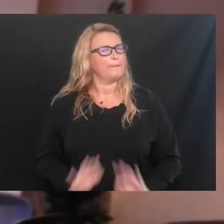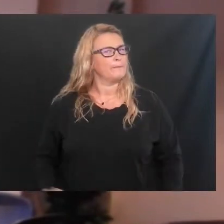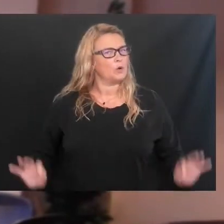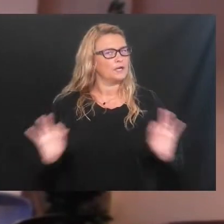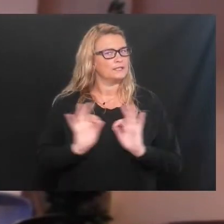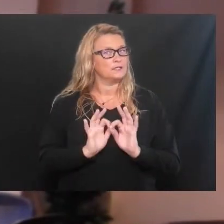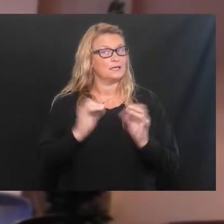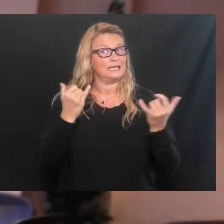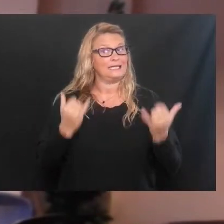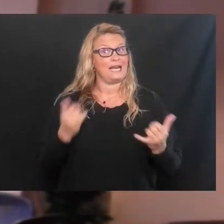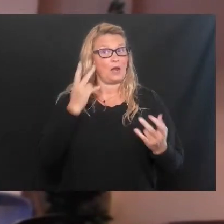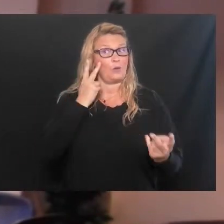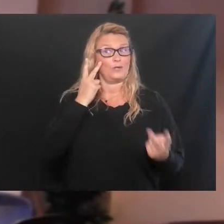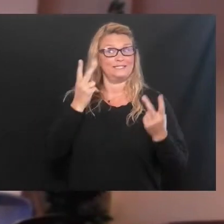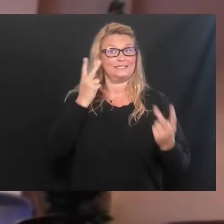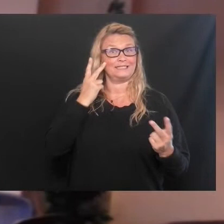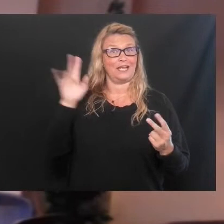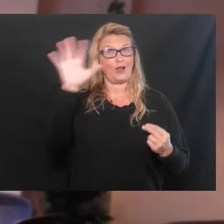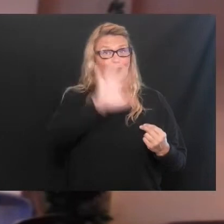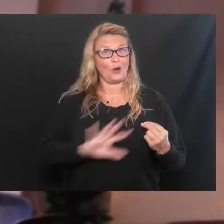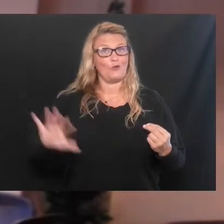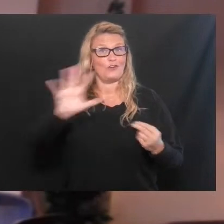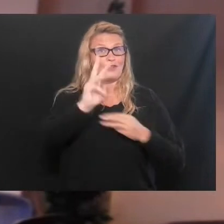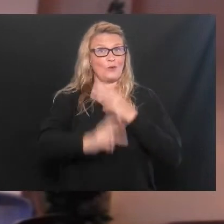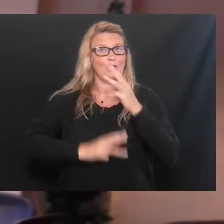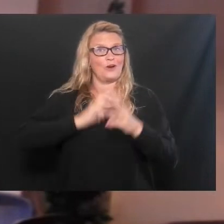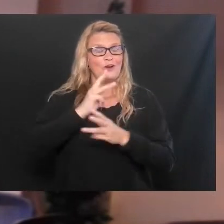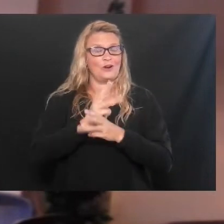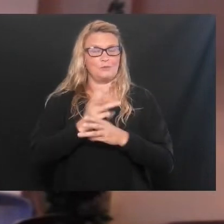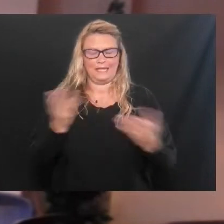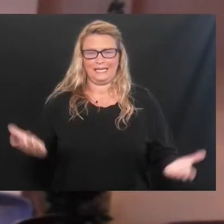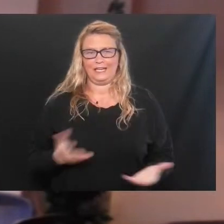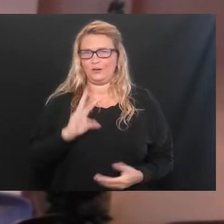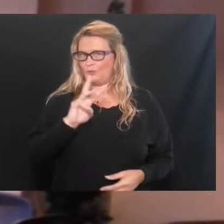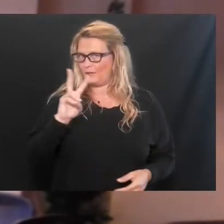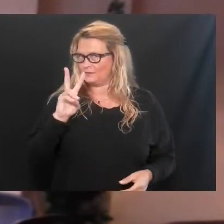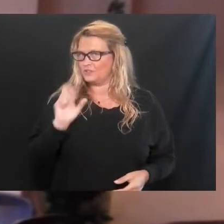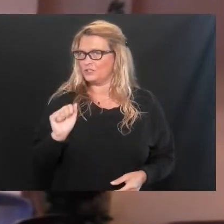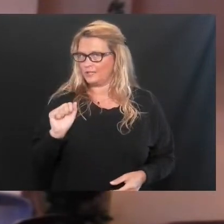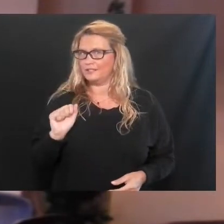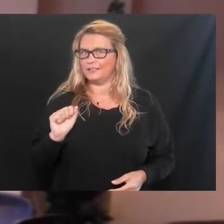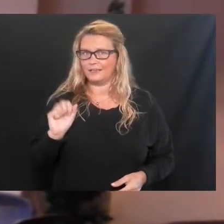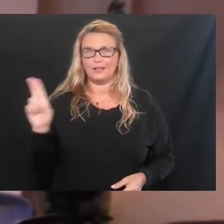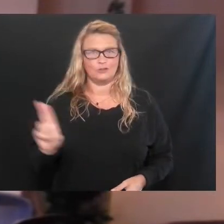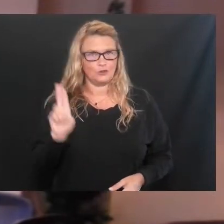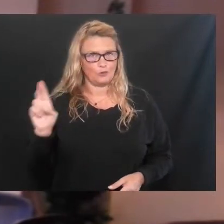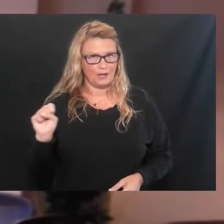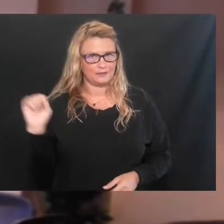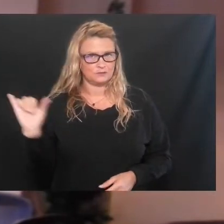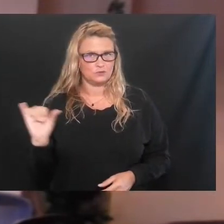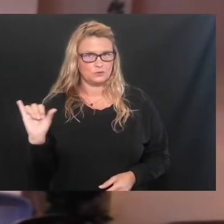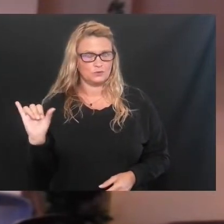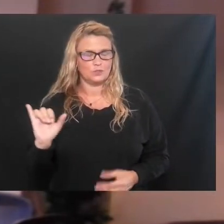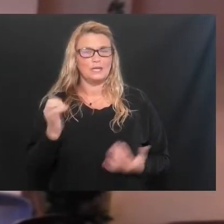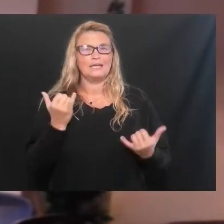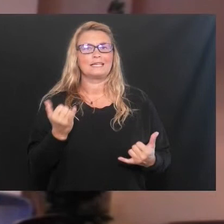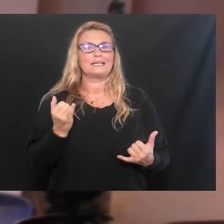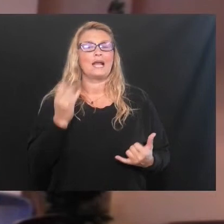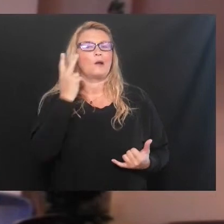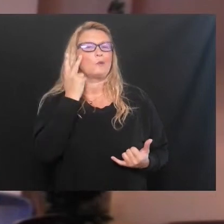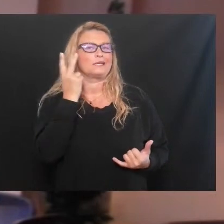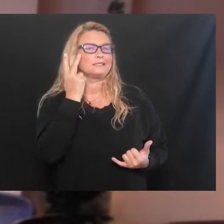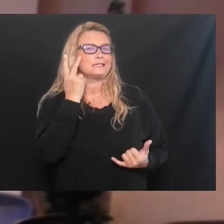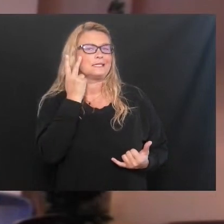to see not only around the world, but in West Virginia and in the US as well. And what we're seeing is